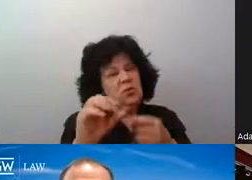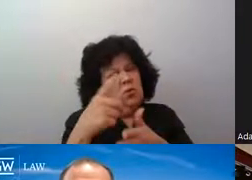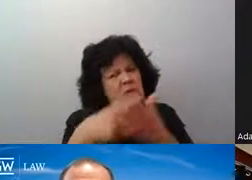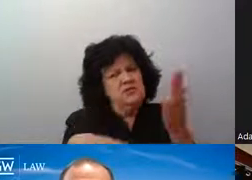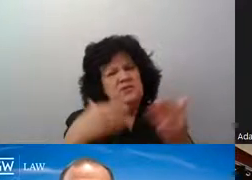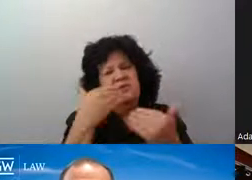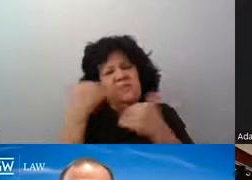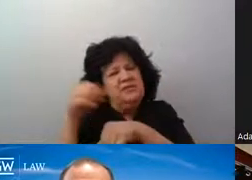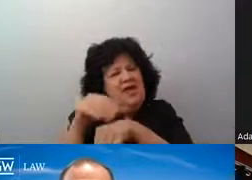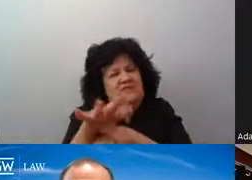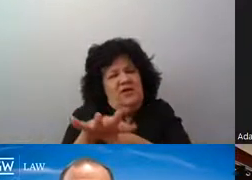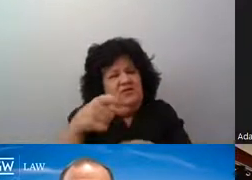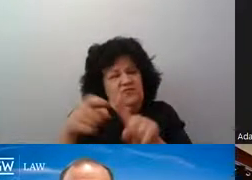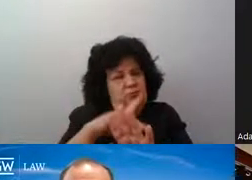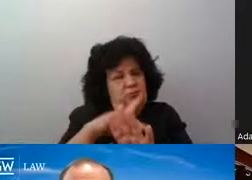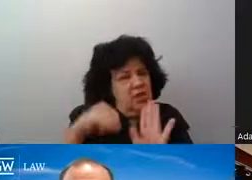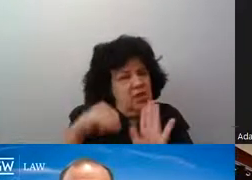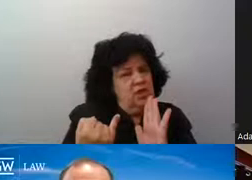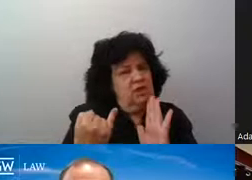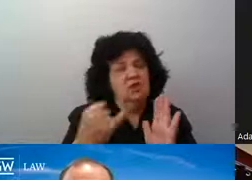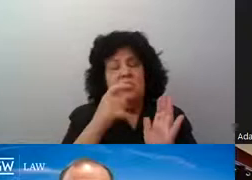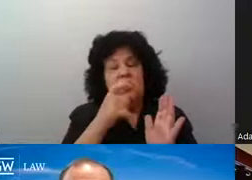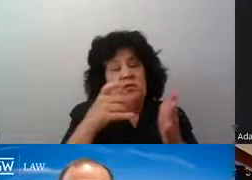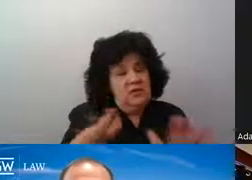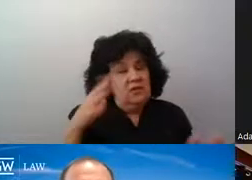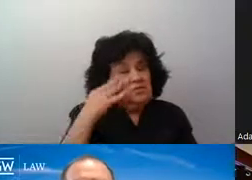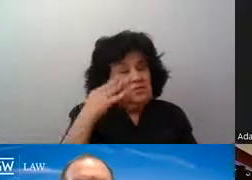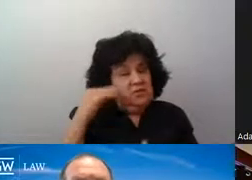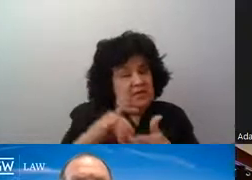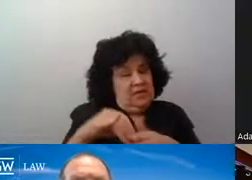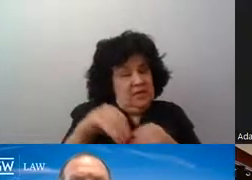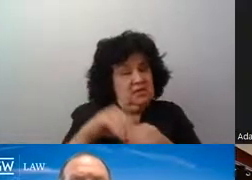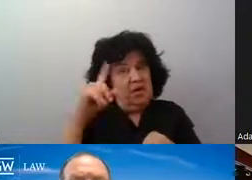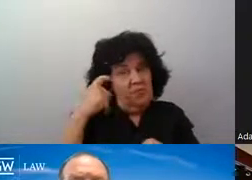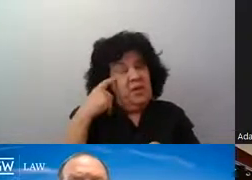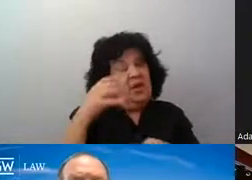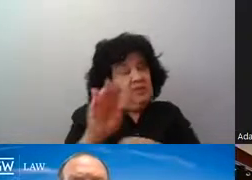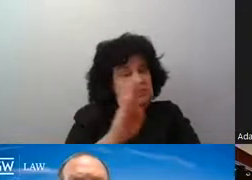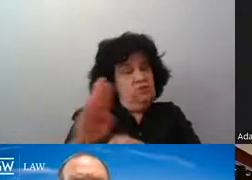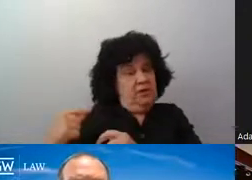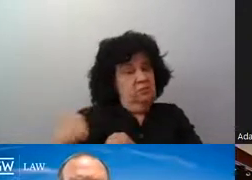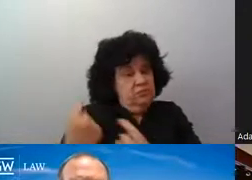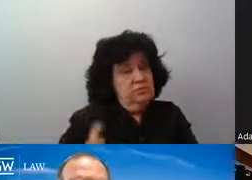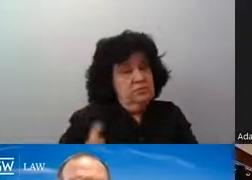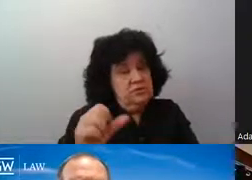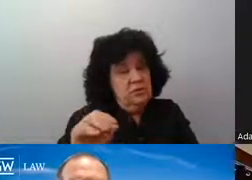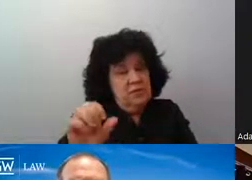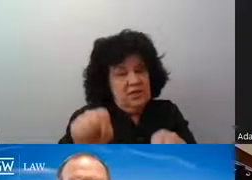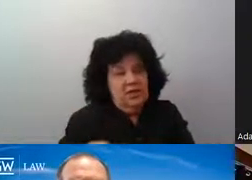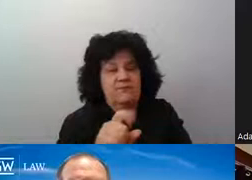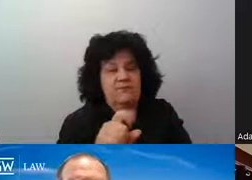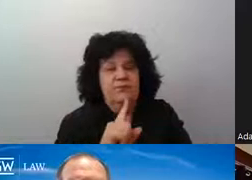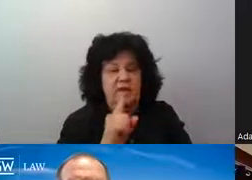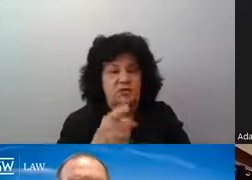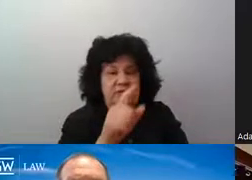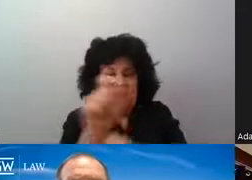get from project managers that have done this in industry and in government over the last few years so that you can actually